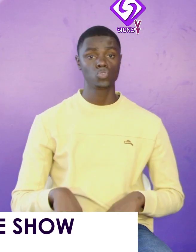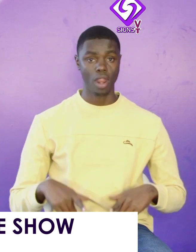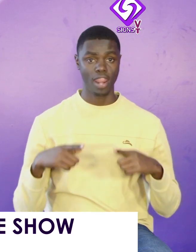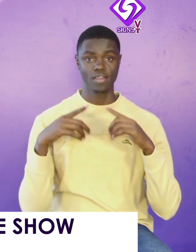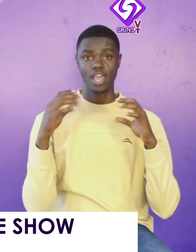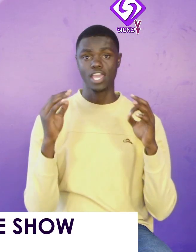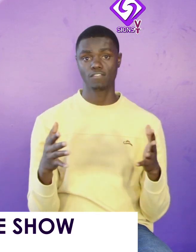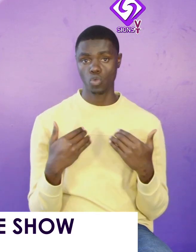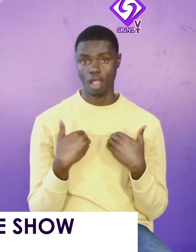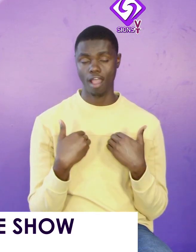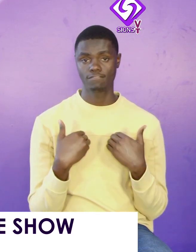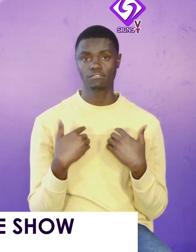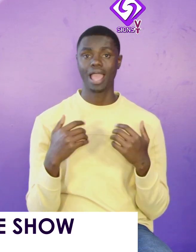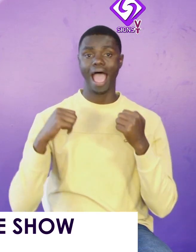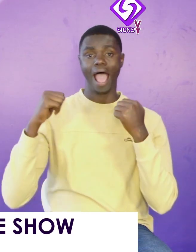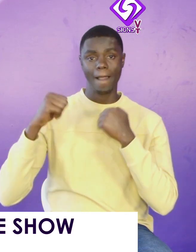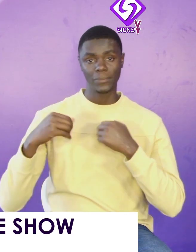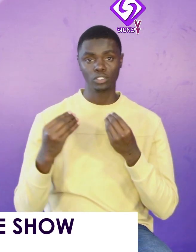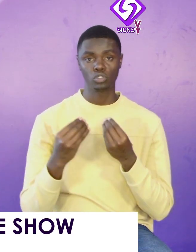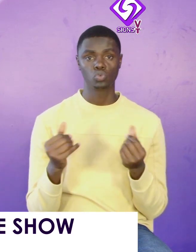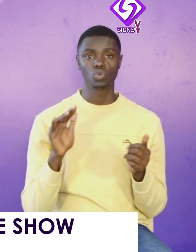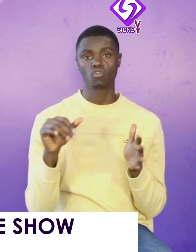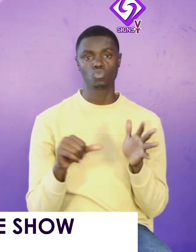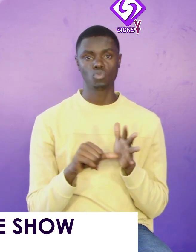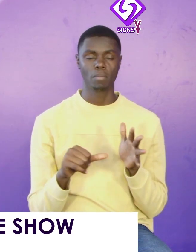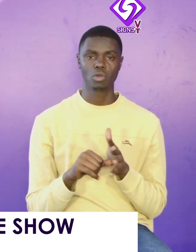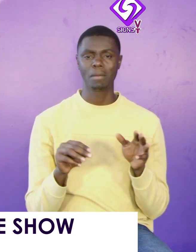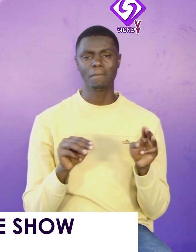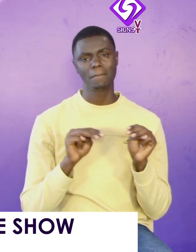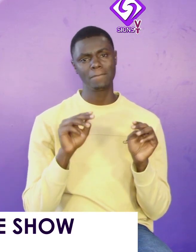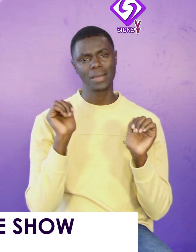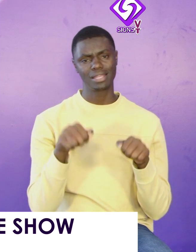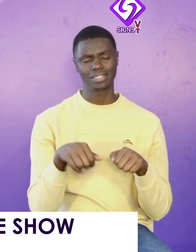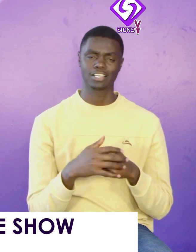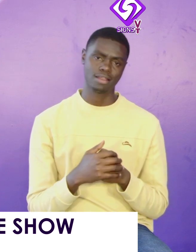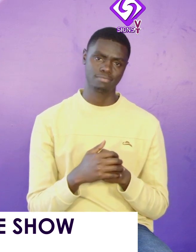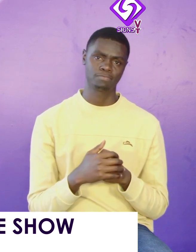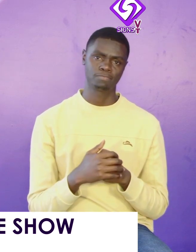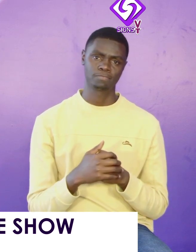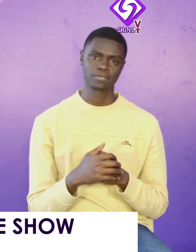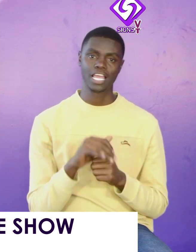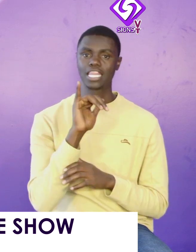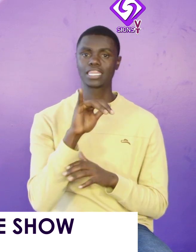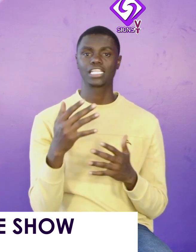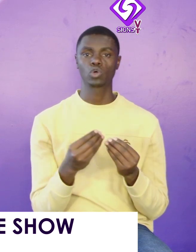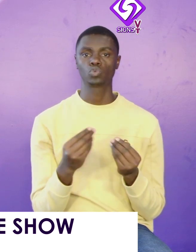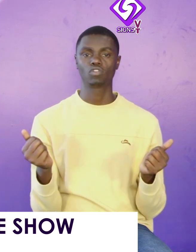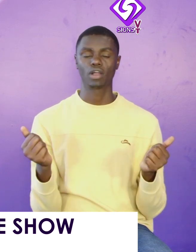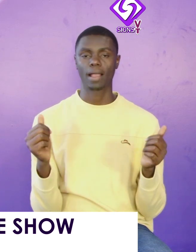have an ability to solve your problem, manage your problems. That is how to overcome